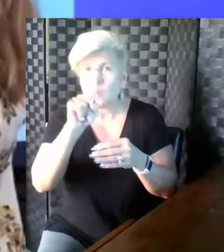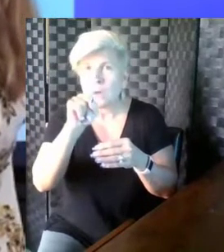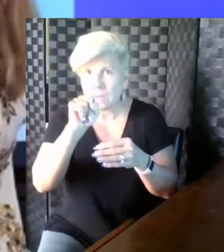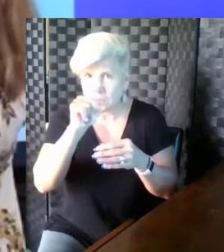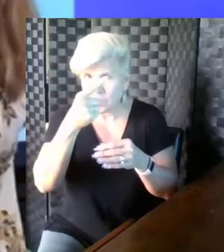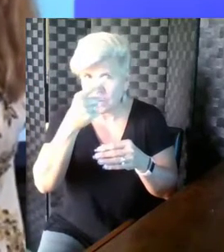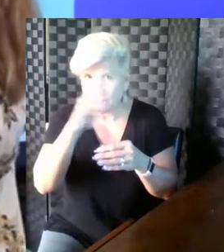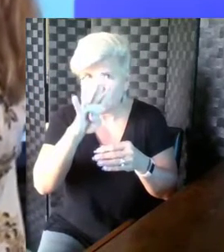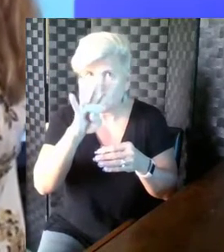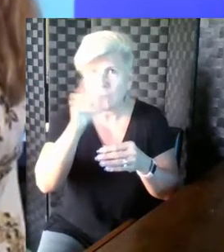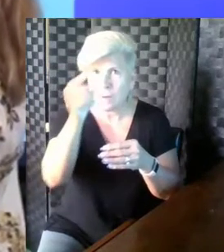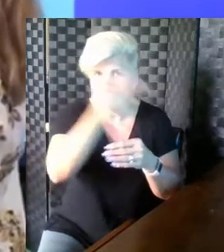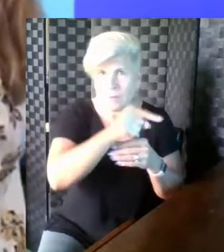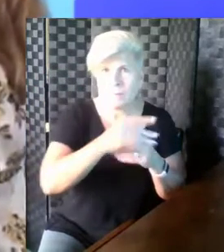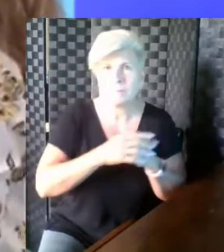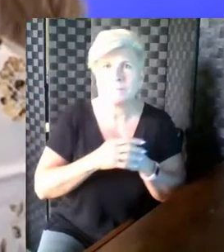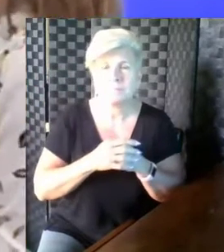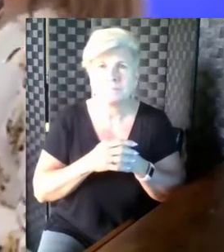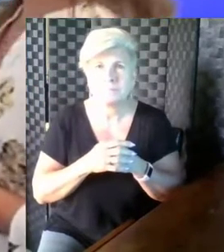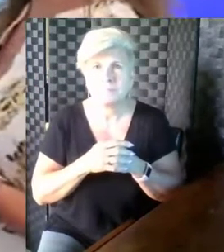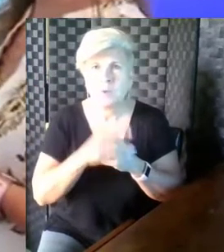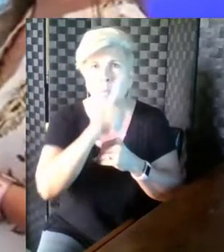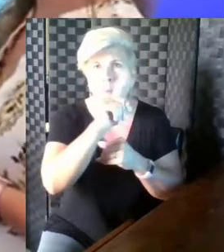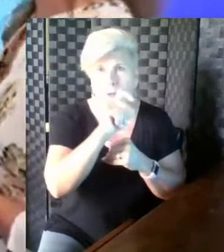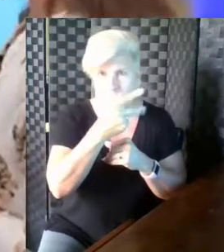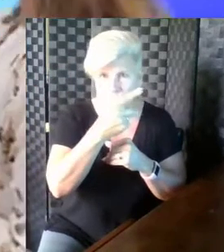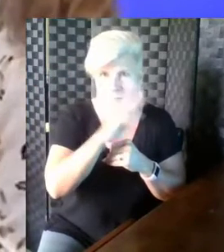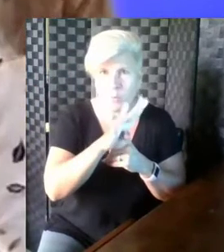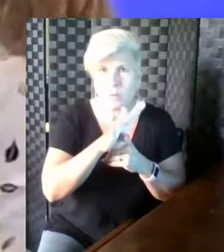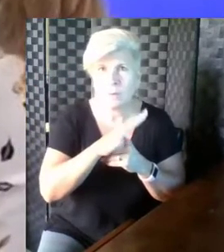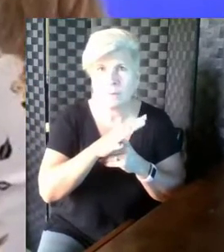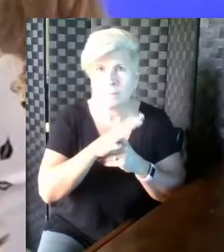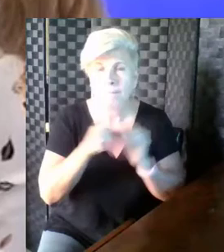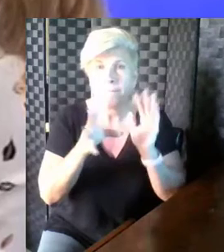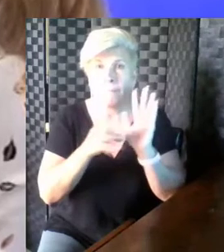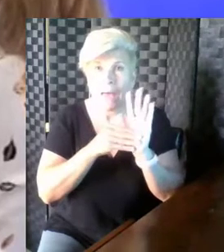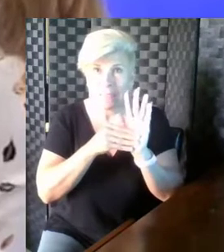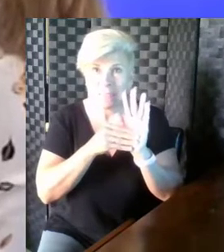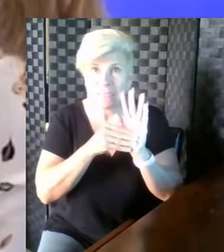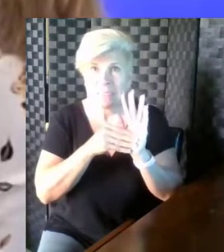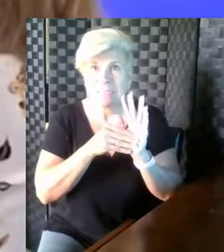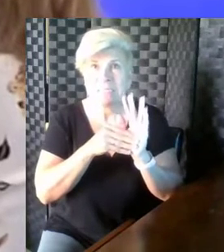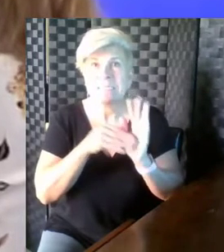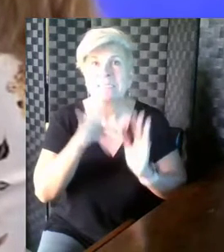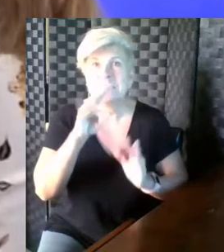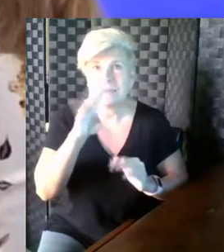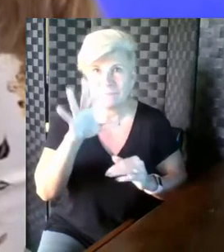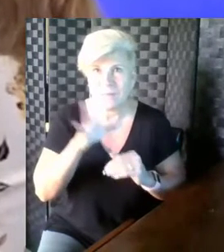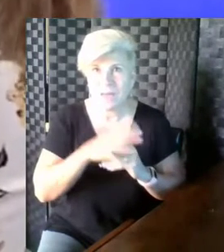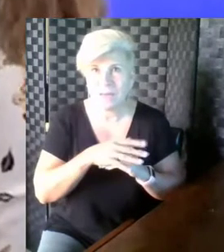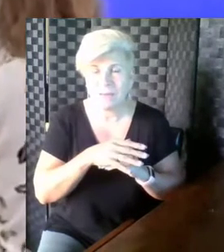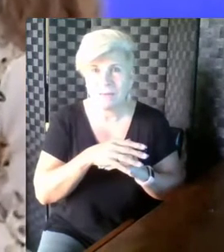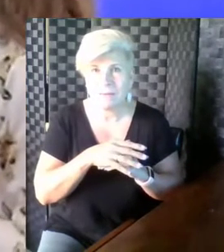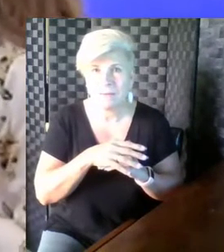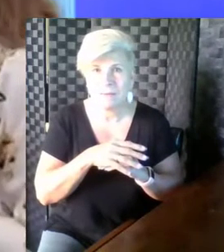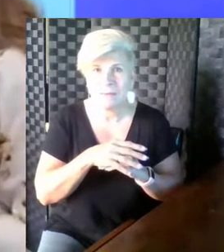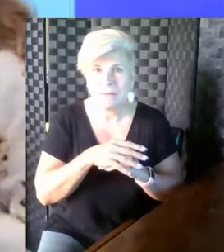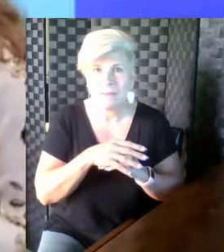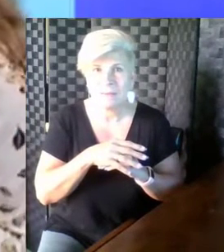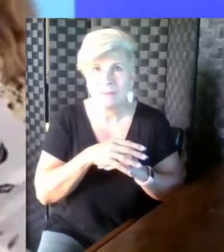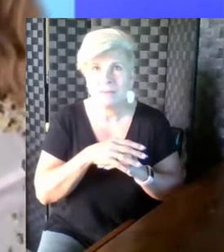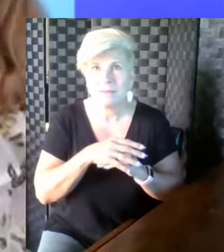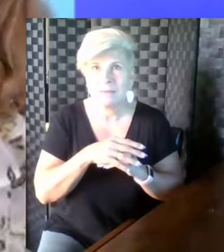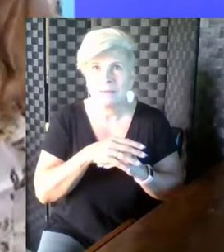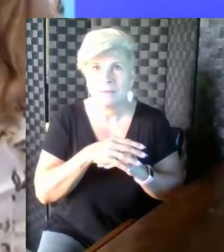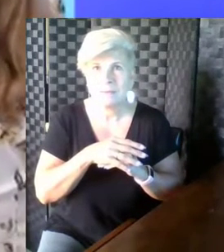opposite places. So let's fill that in. 124 plus 75. Whoops, I guess I don't